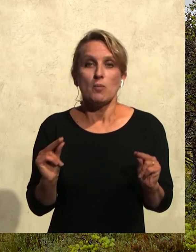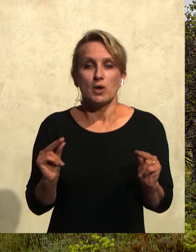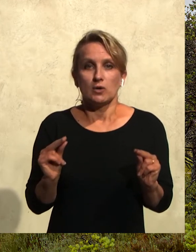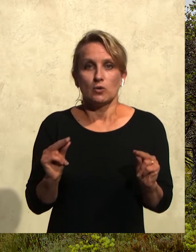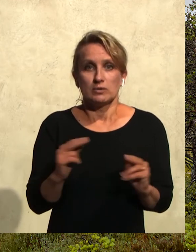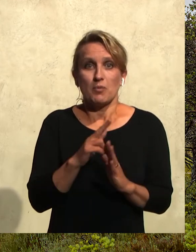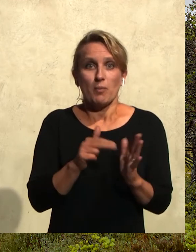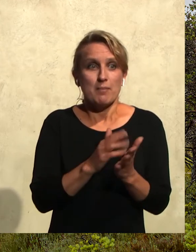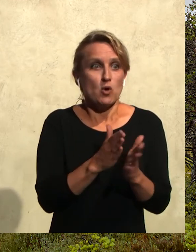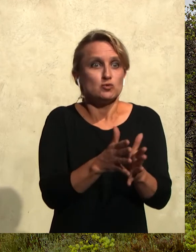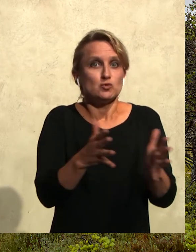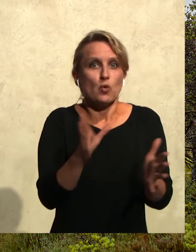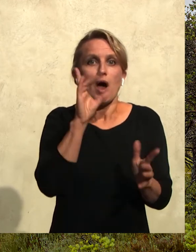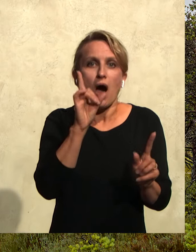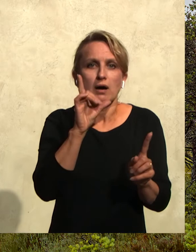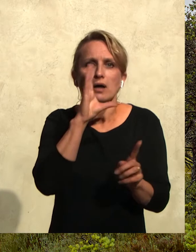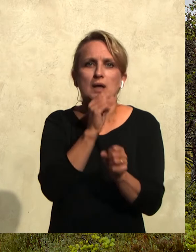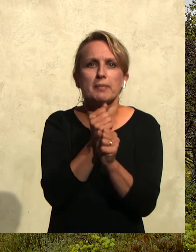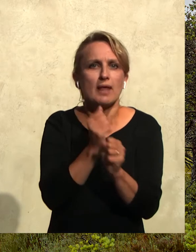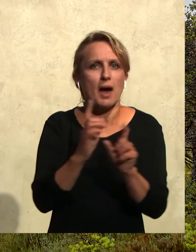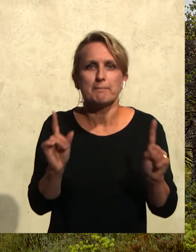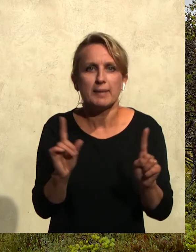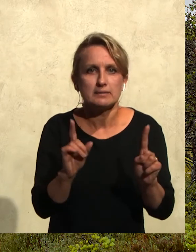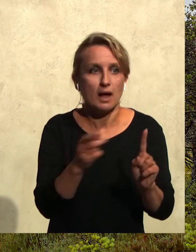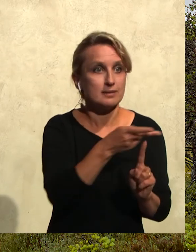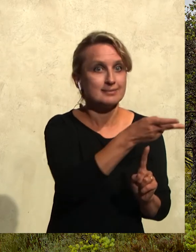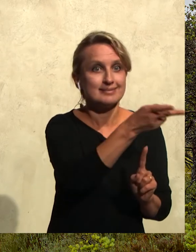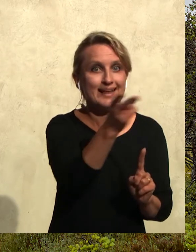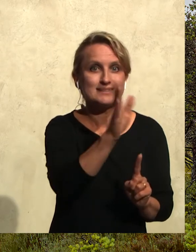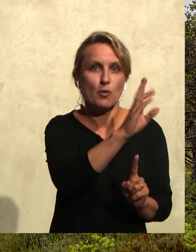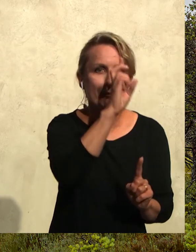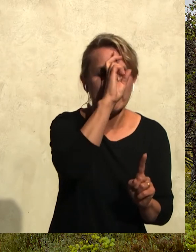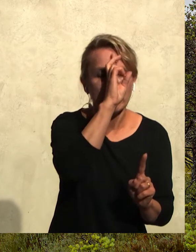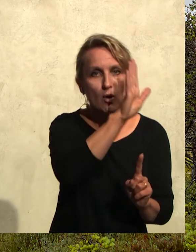and take from other countries, other contexts, other experiences.